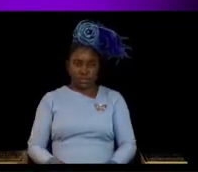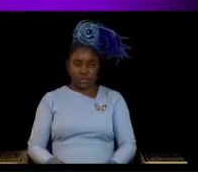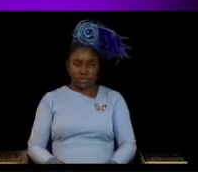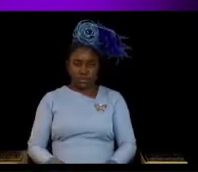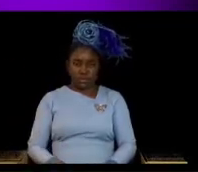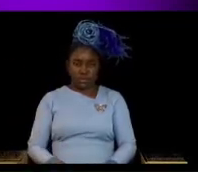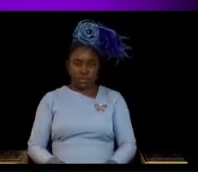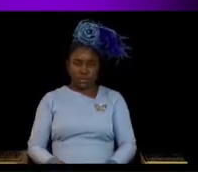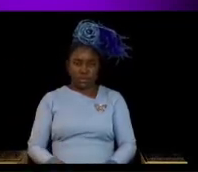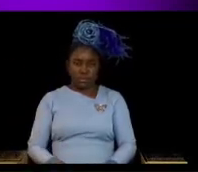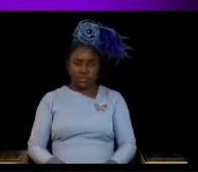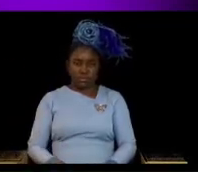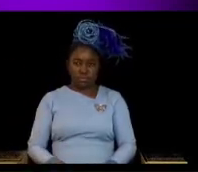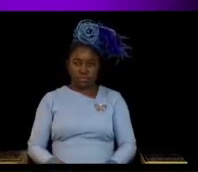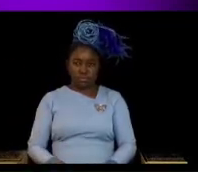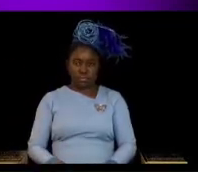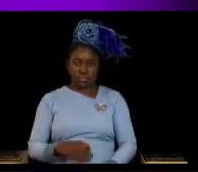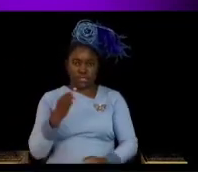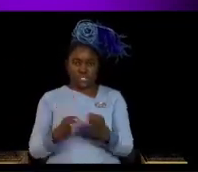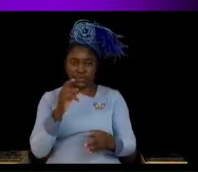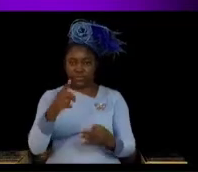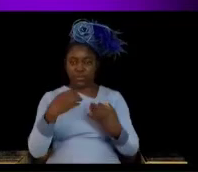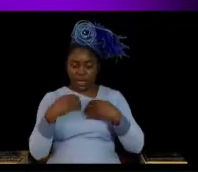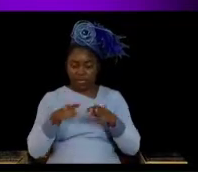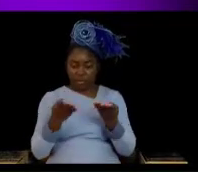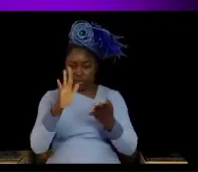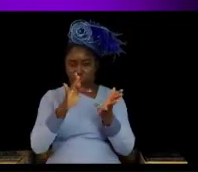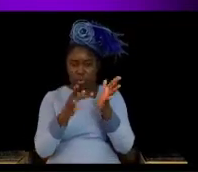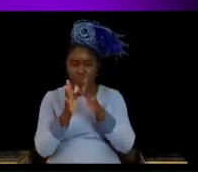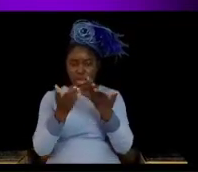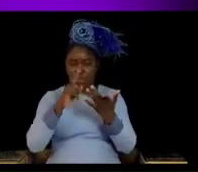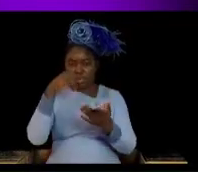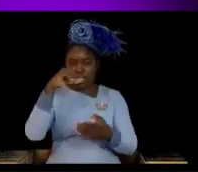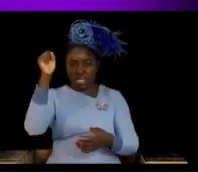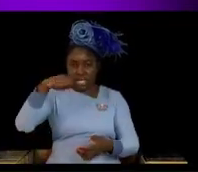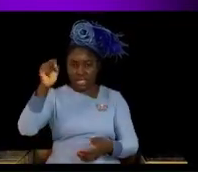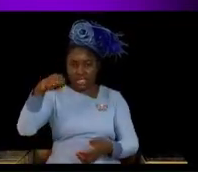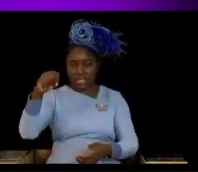ogorun. If you are there, say yes. They about to see can we be.